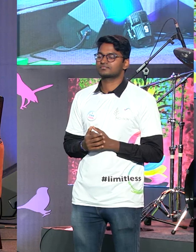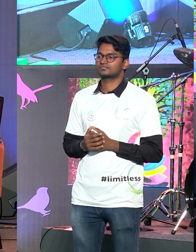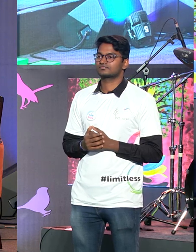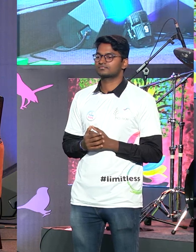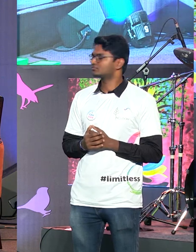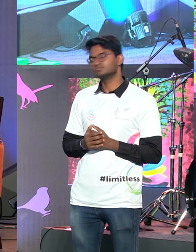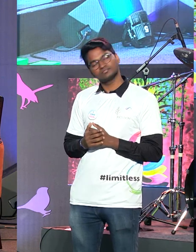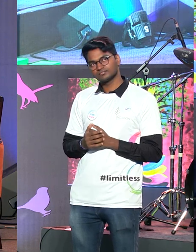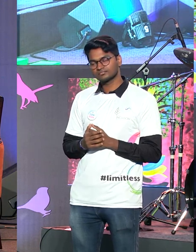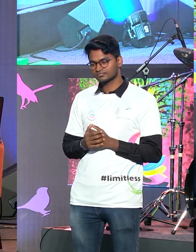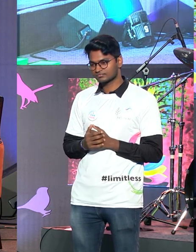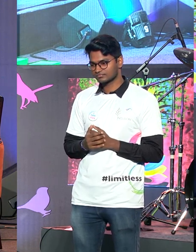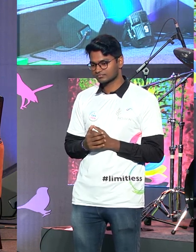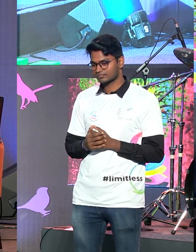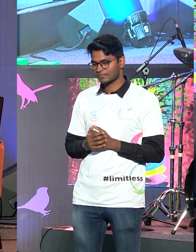1, 2, 3, 4, 5, 6, 7, okay.